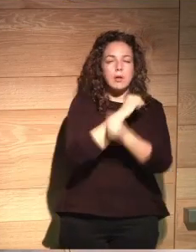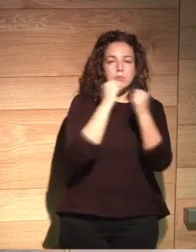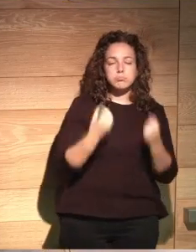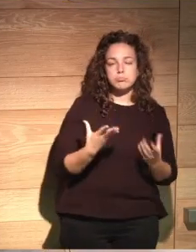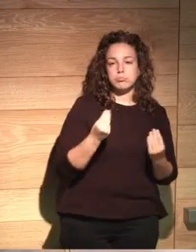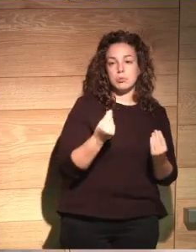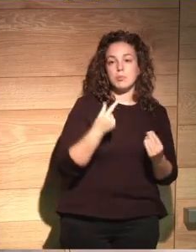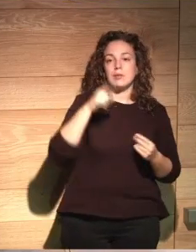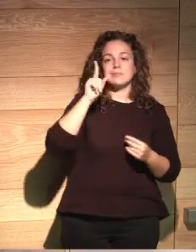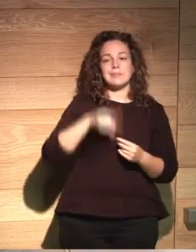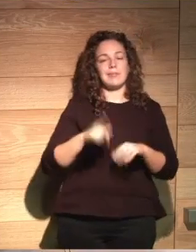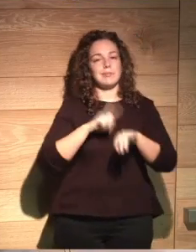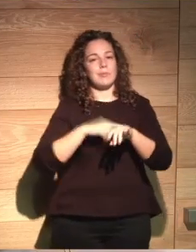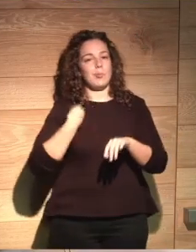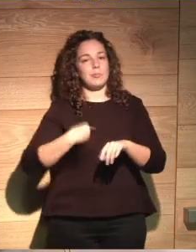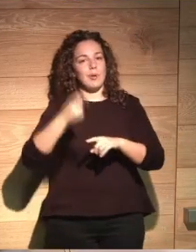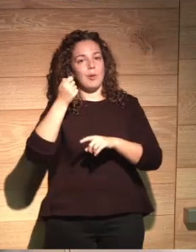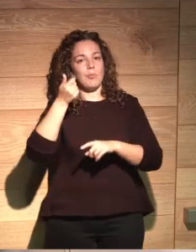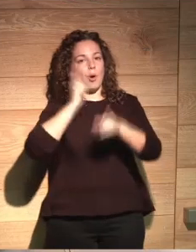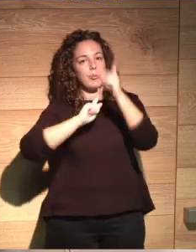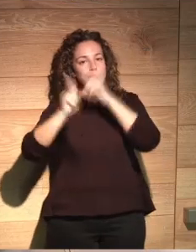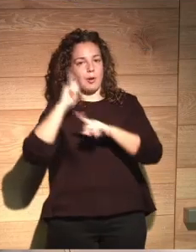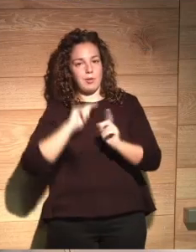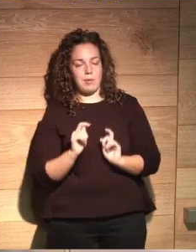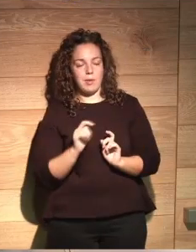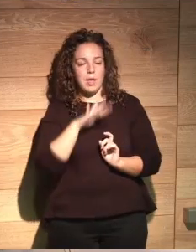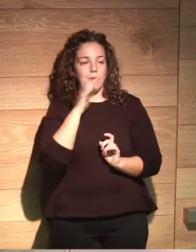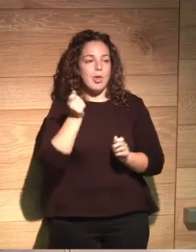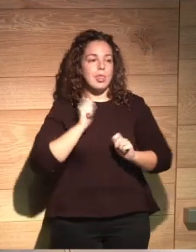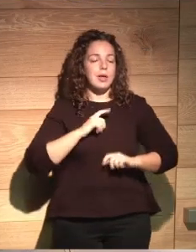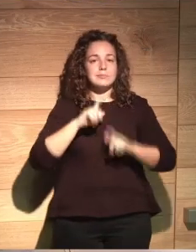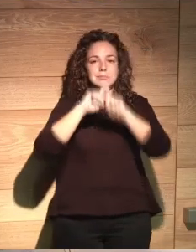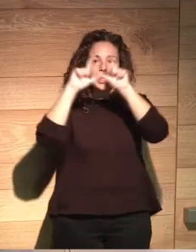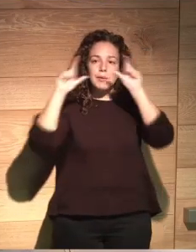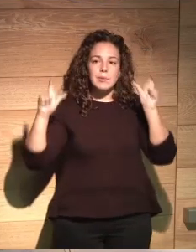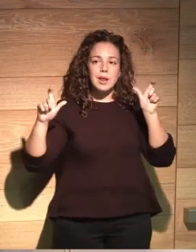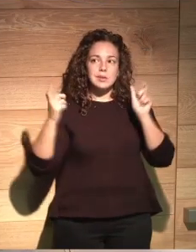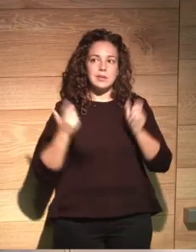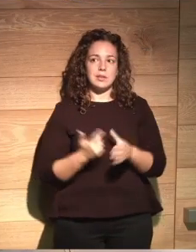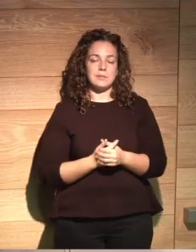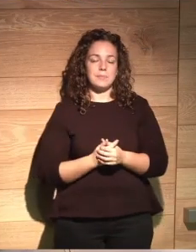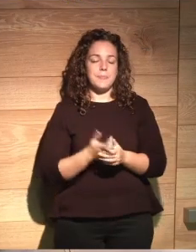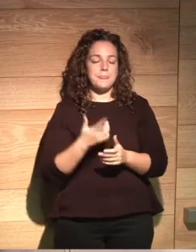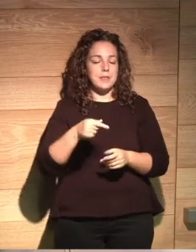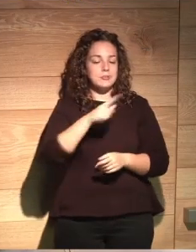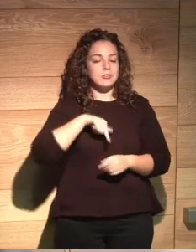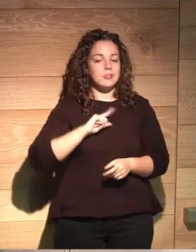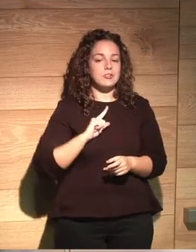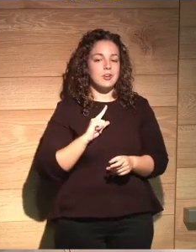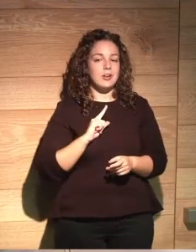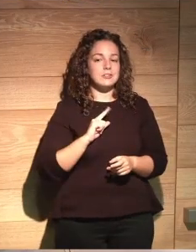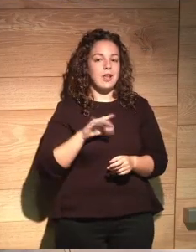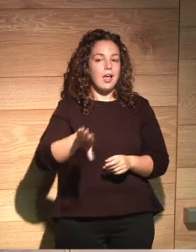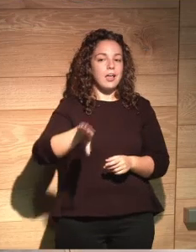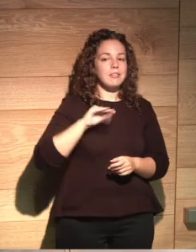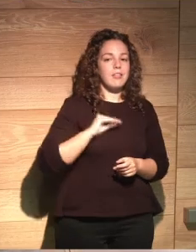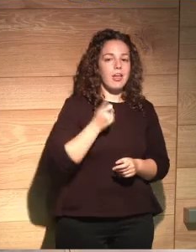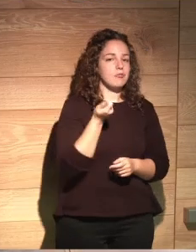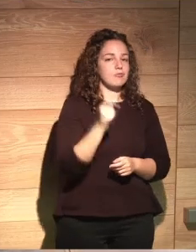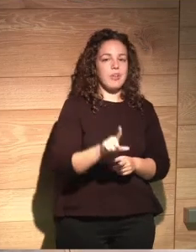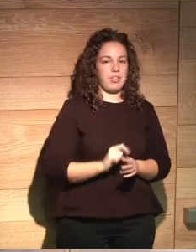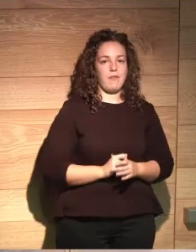it because there is a lot of knowledge and expertise, but it is very troublesome as well because it generates in companies the notion